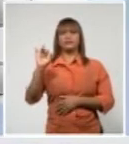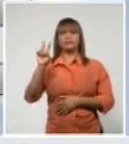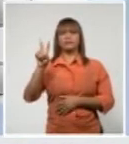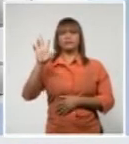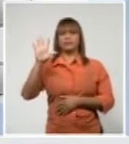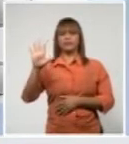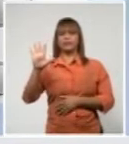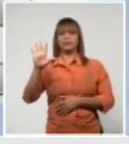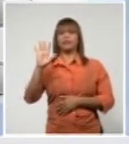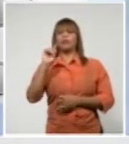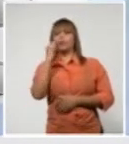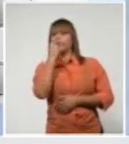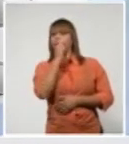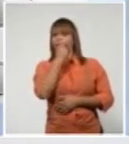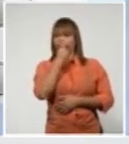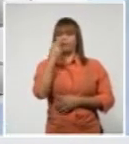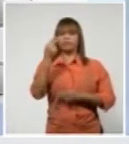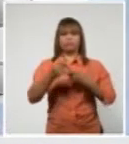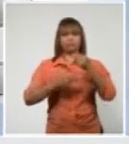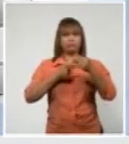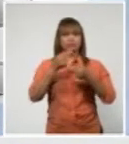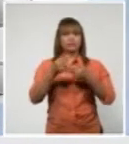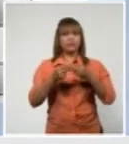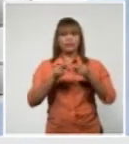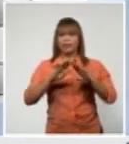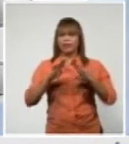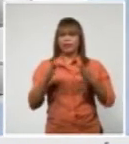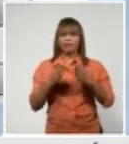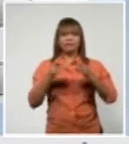the pandemic began to